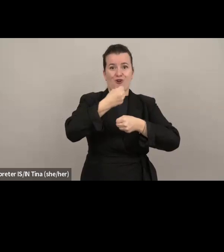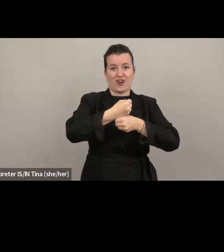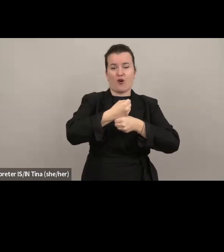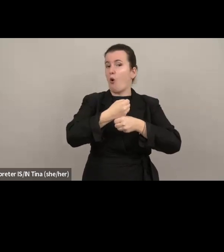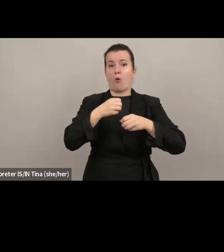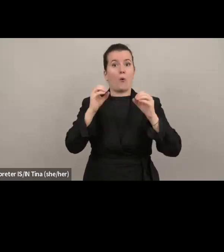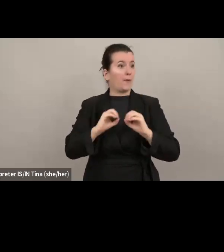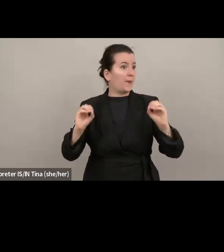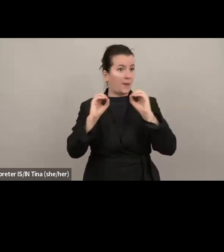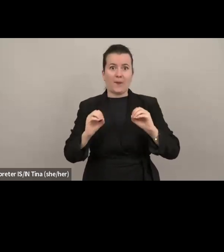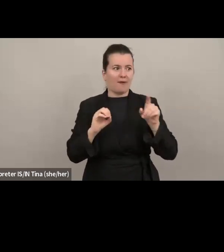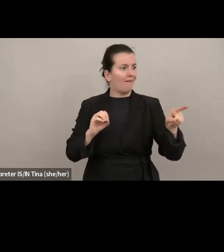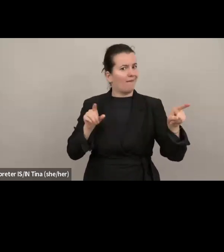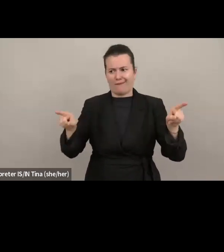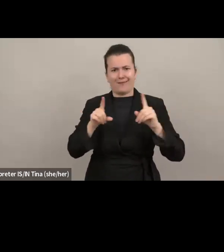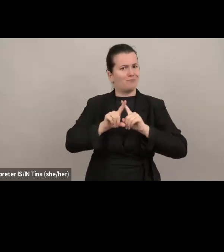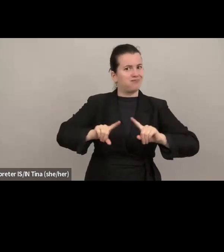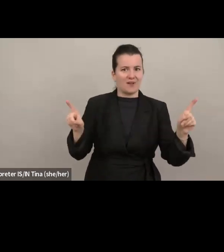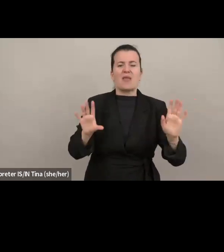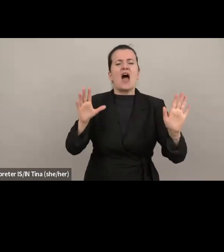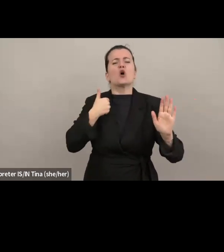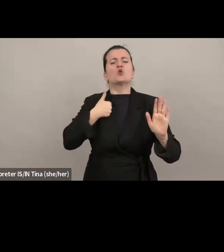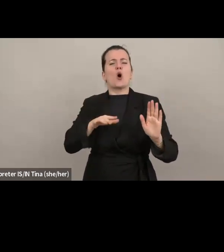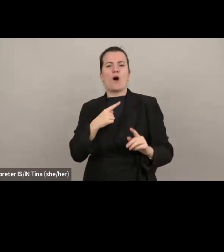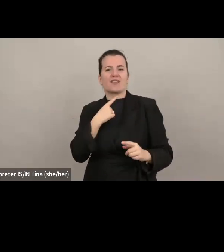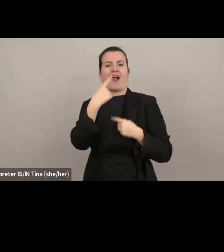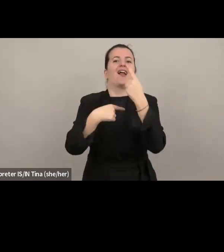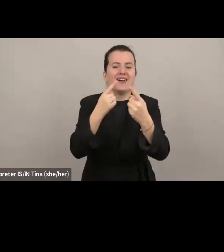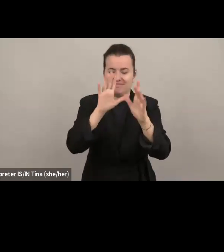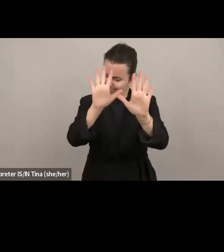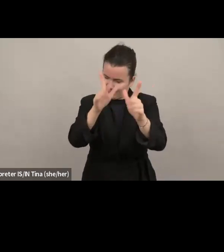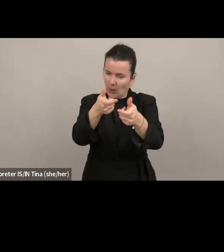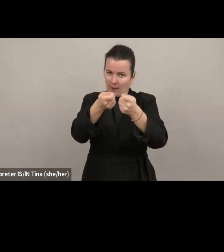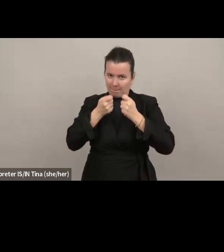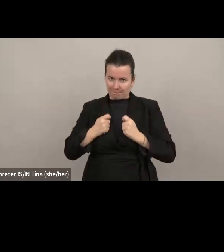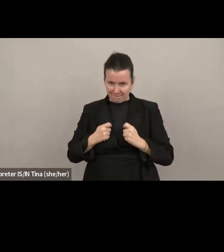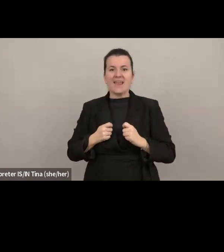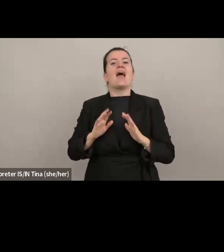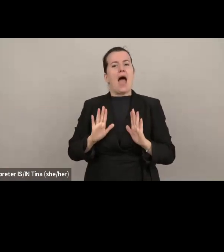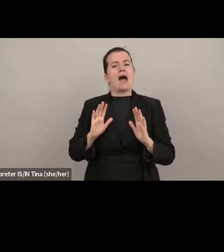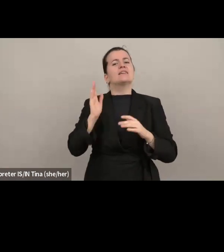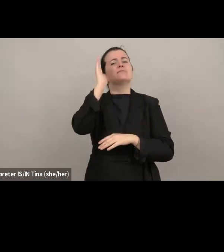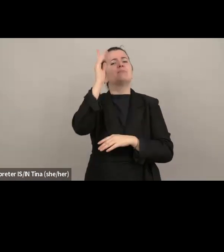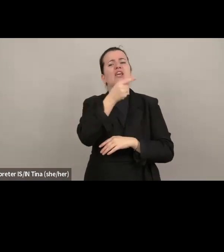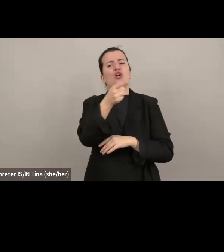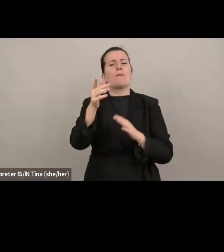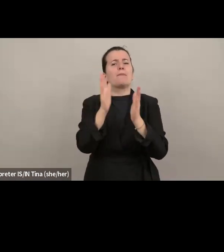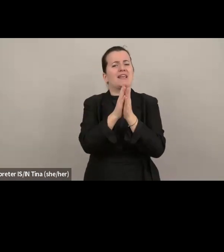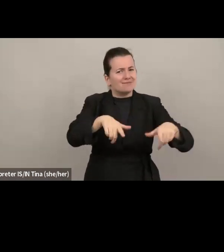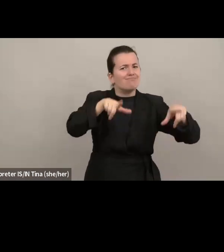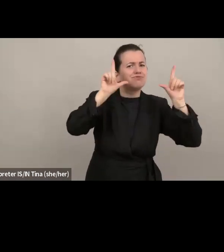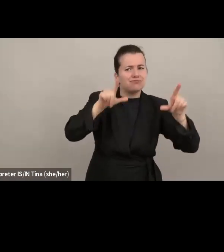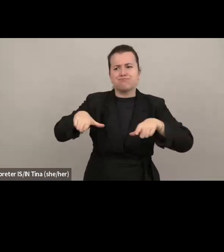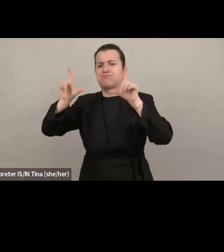in the mouths of our panel. What I'd like to do now is to actually invite the panel to make themselves visible.